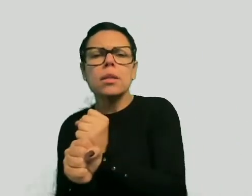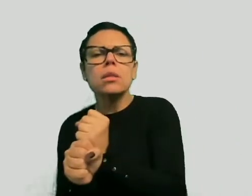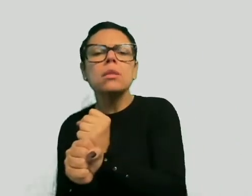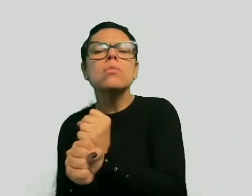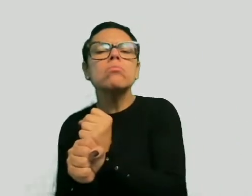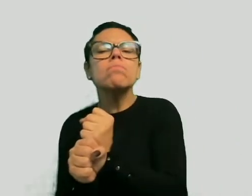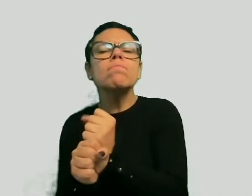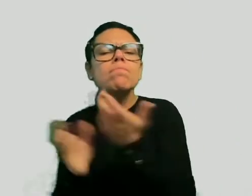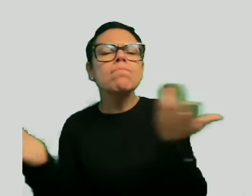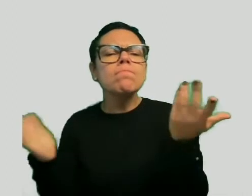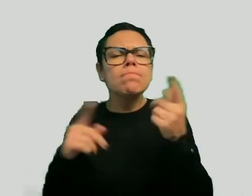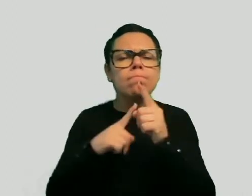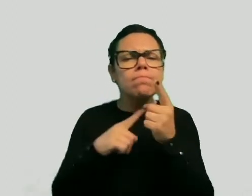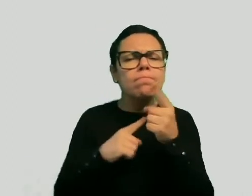women and men?